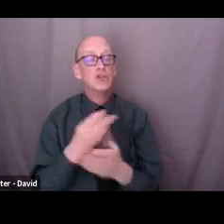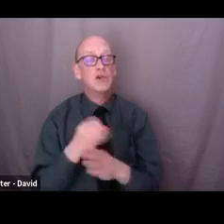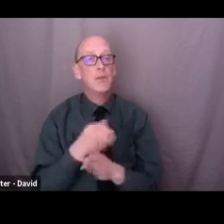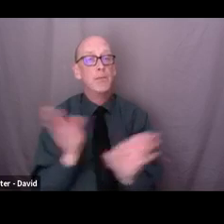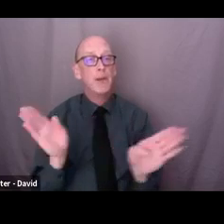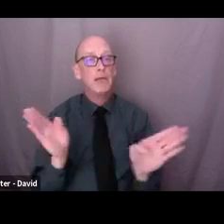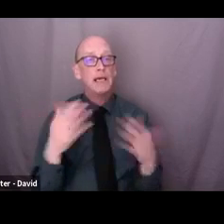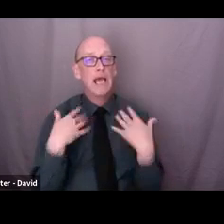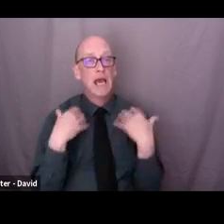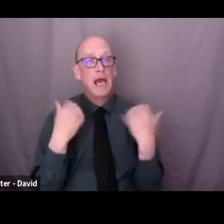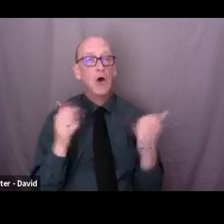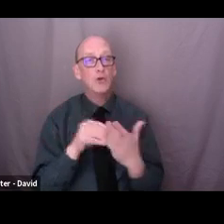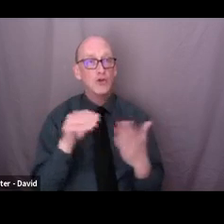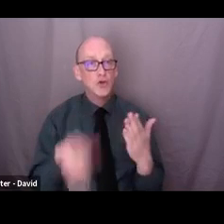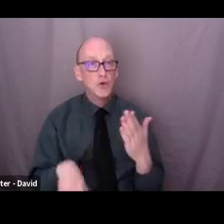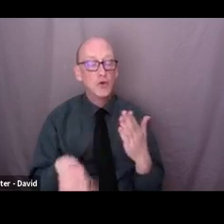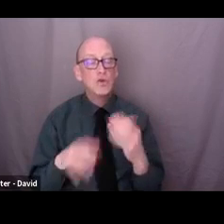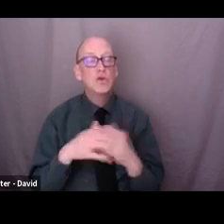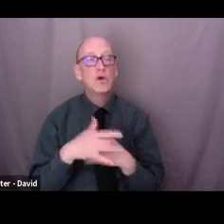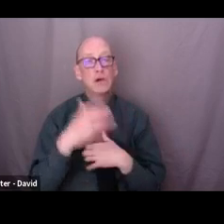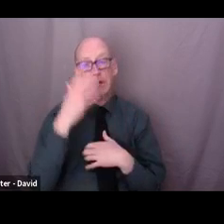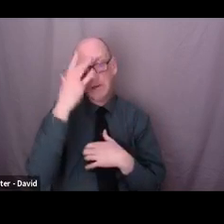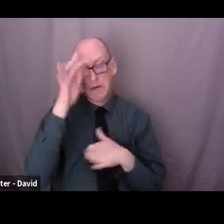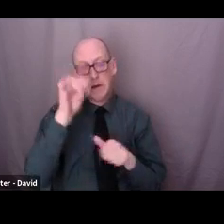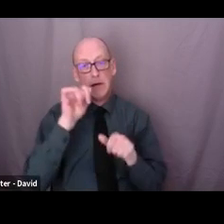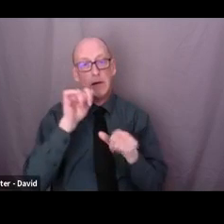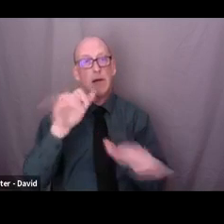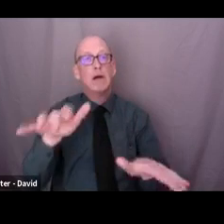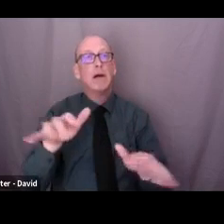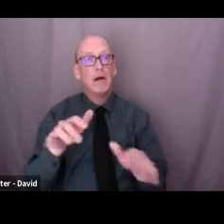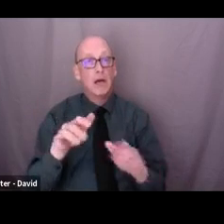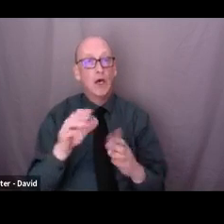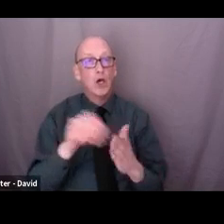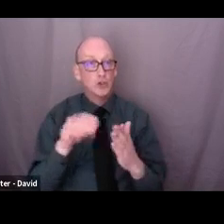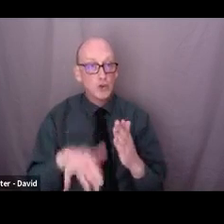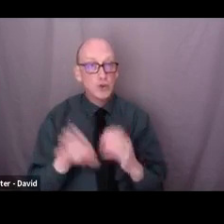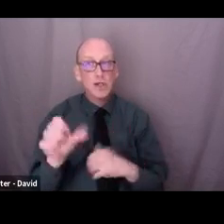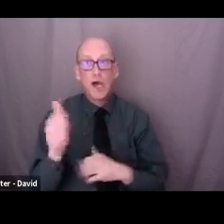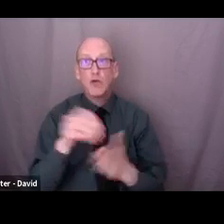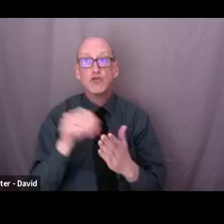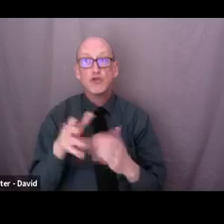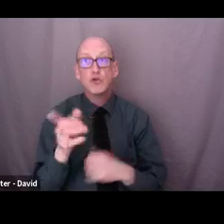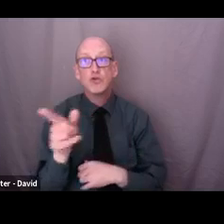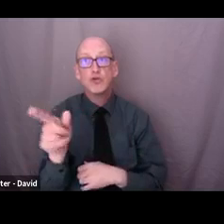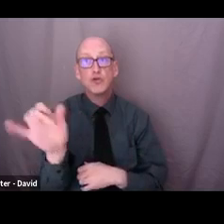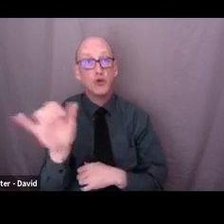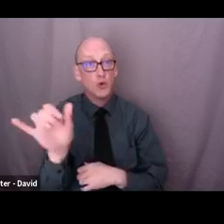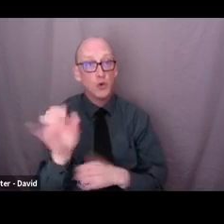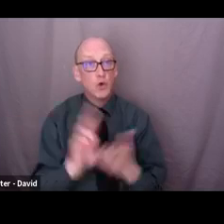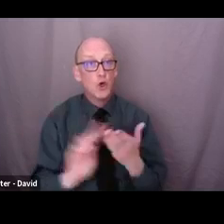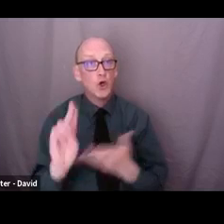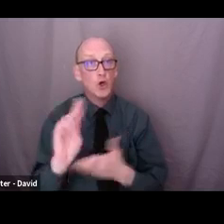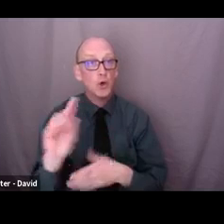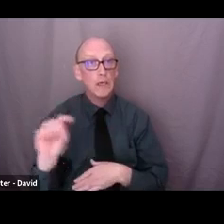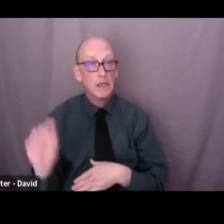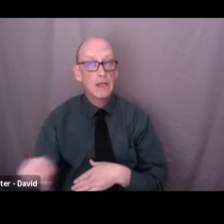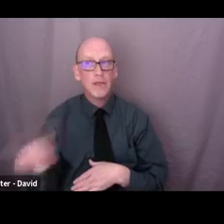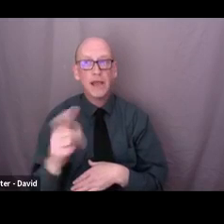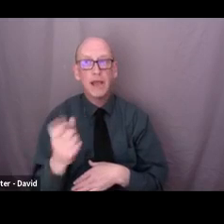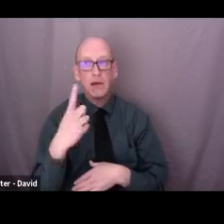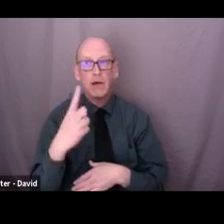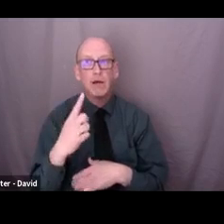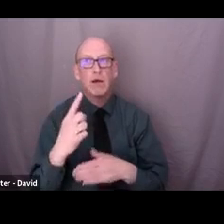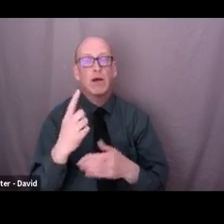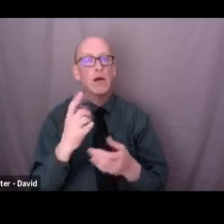there, we've been utilizing them. There are other students there too that understand science, understand how to talk